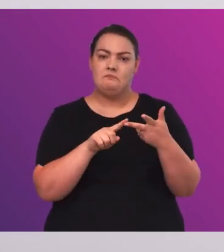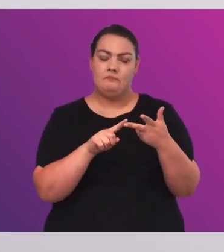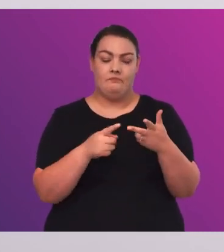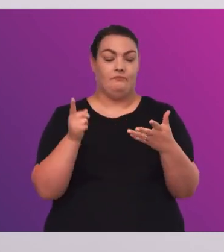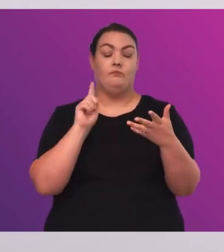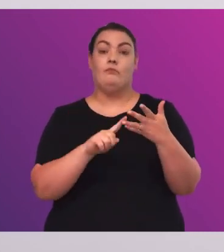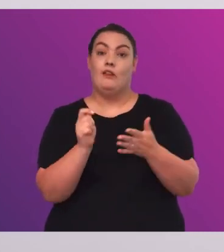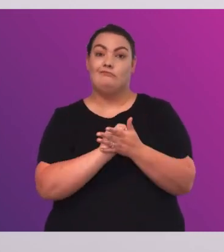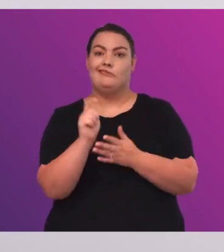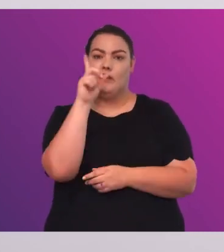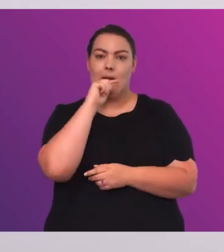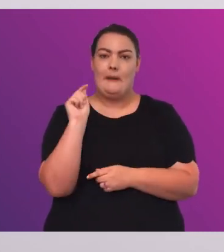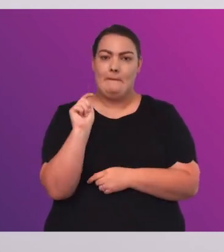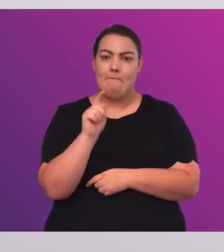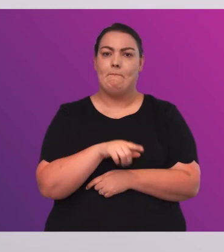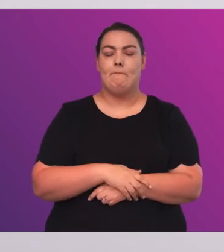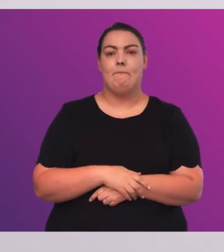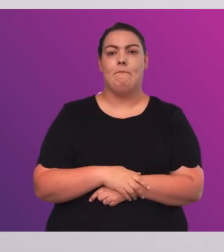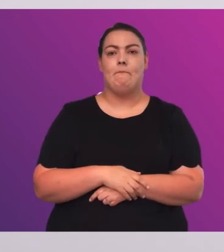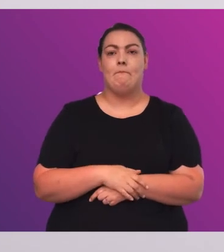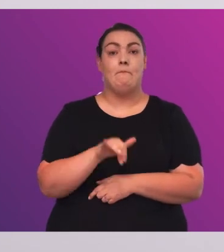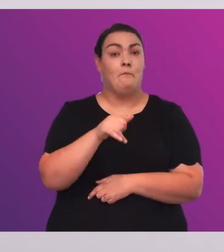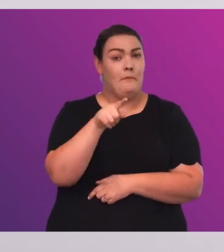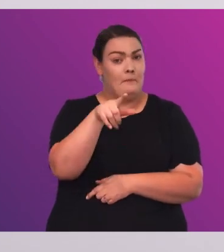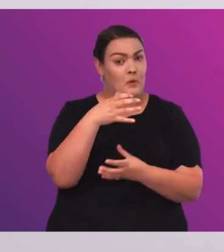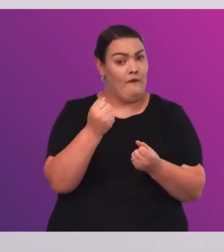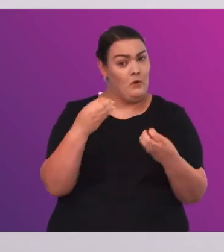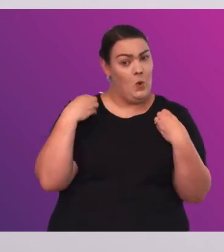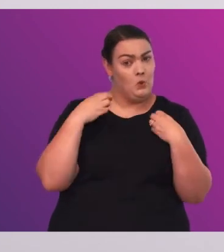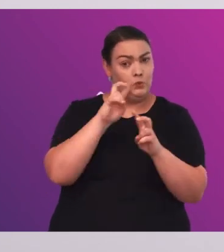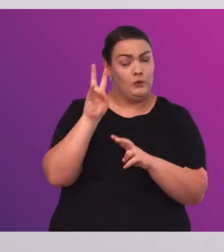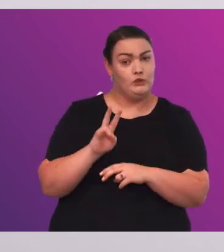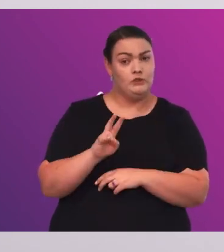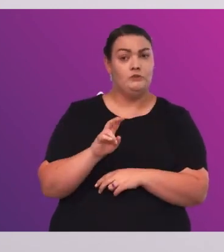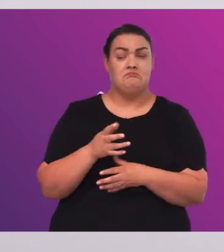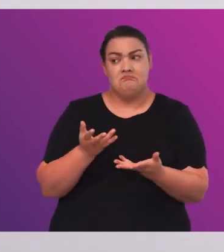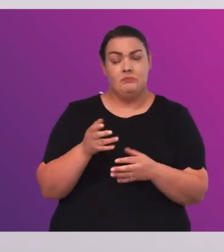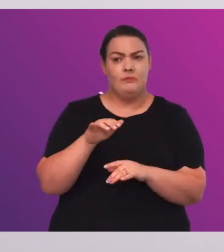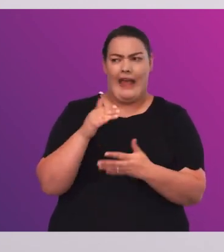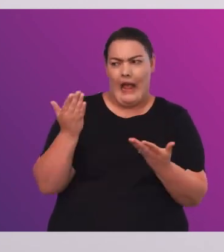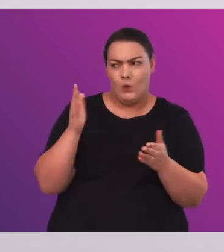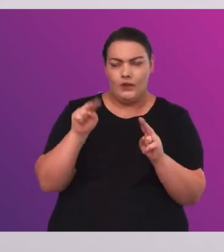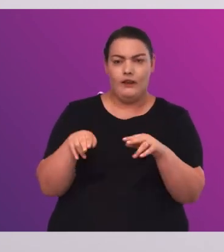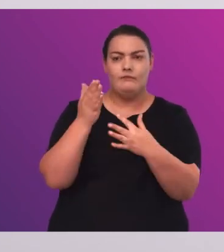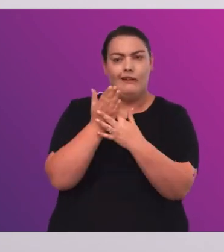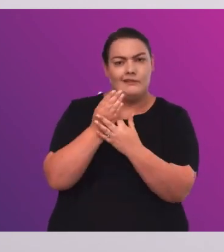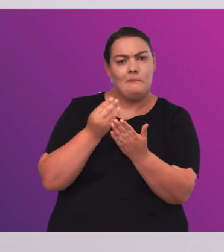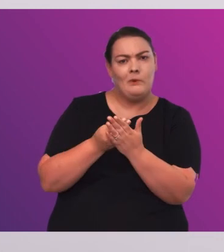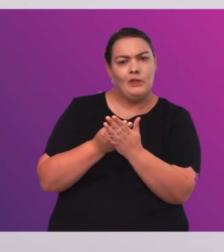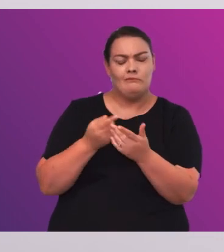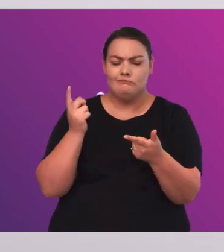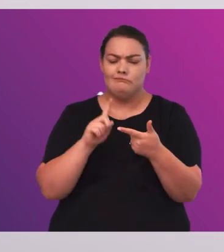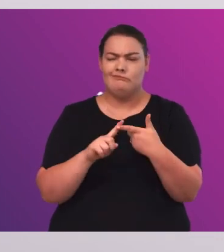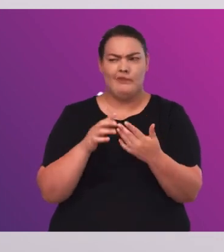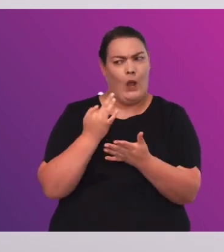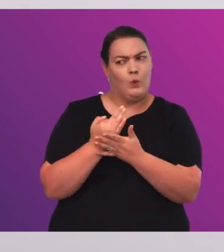You might also have some questions for the bank. For example, how can I access my money? How